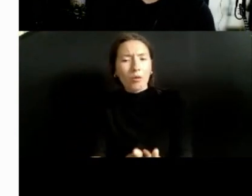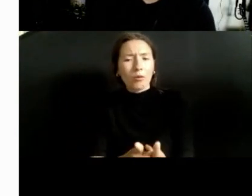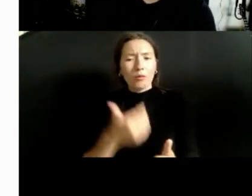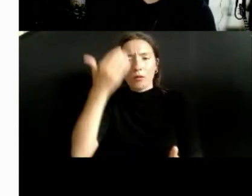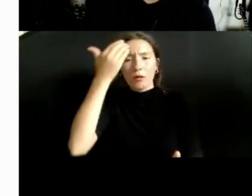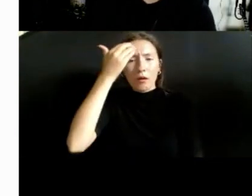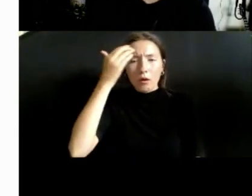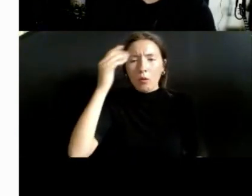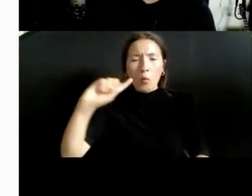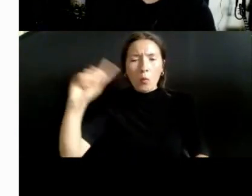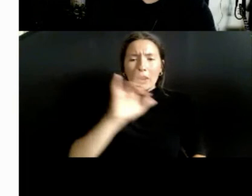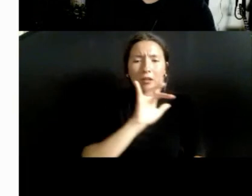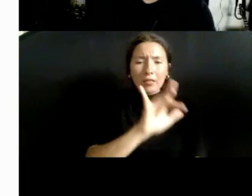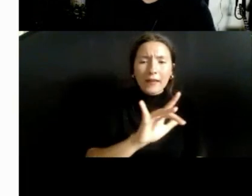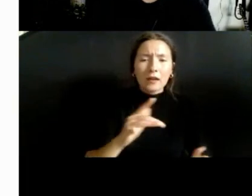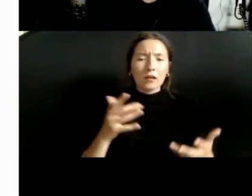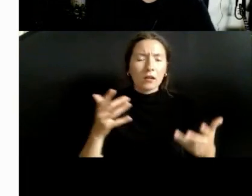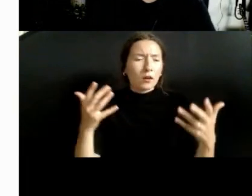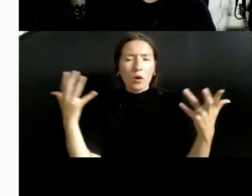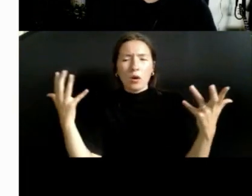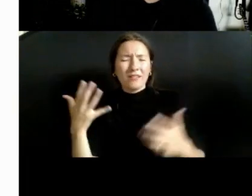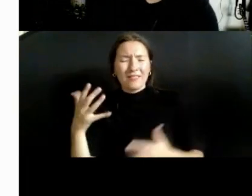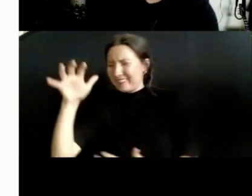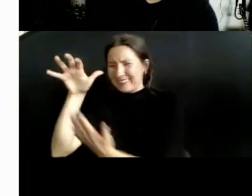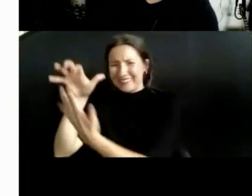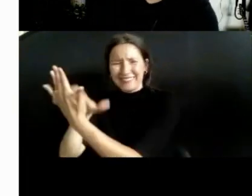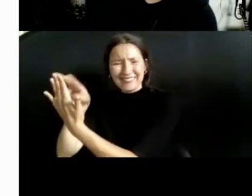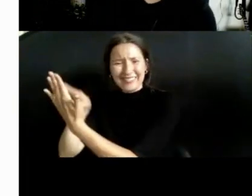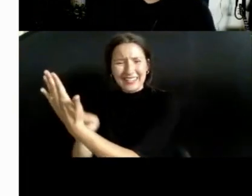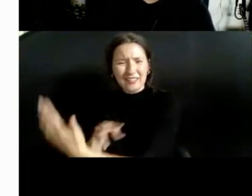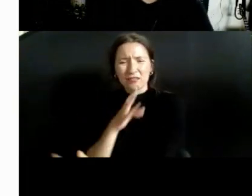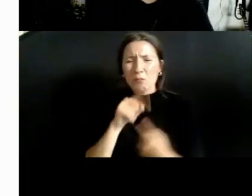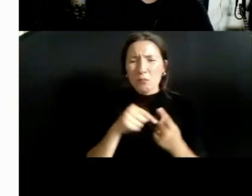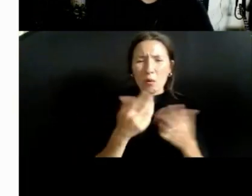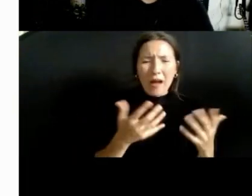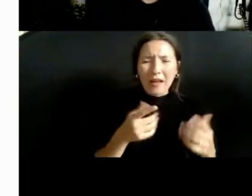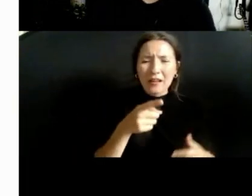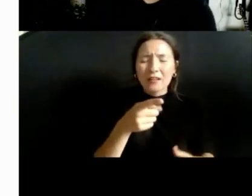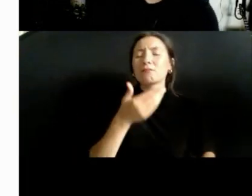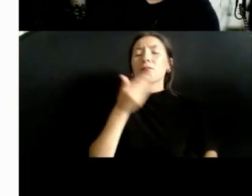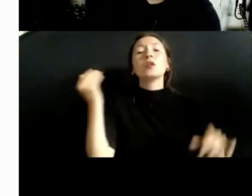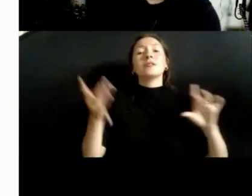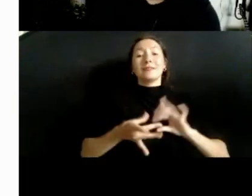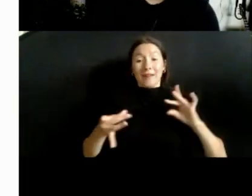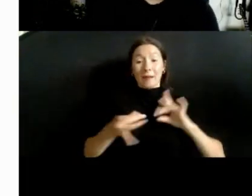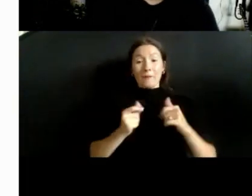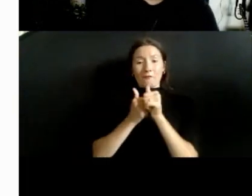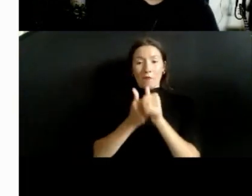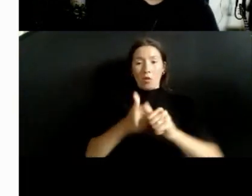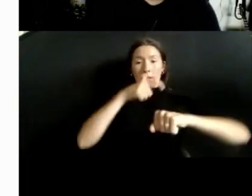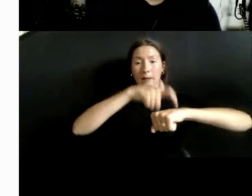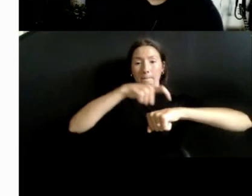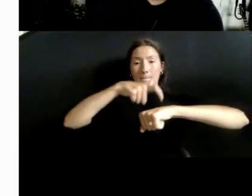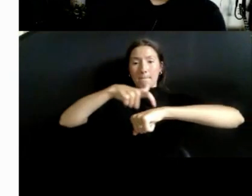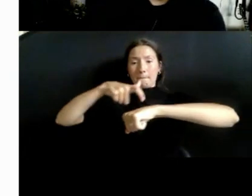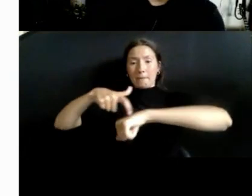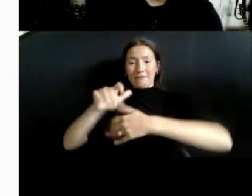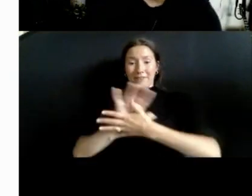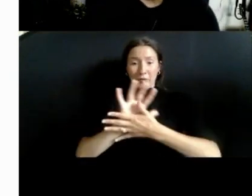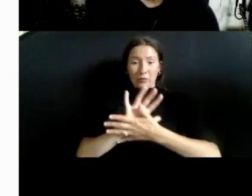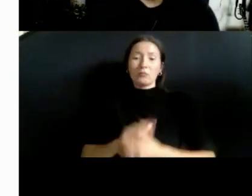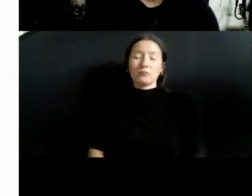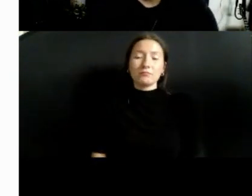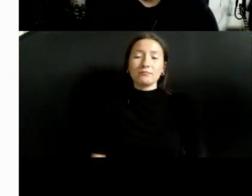transcript. So always closed captioning if you're using audio. Nice. All right, Lisa Spurko actually asked this question.